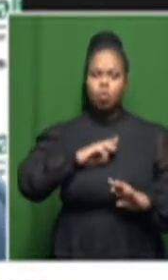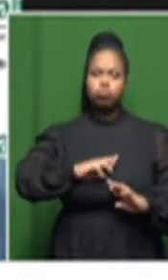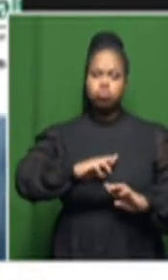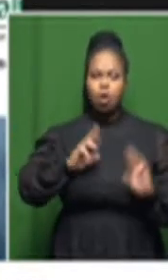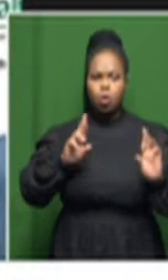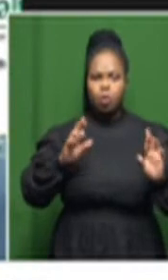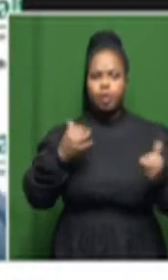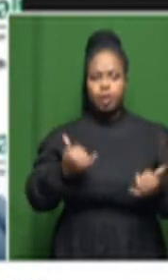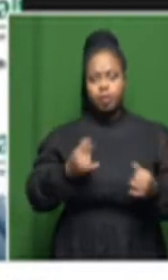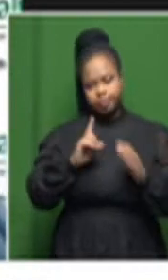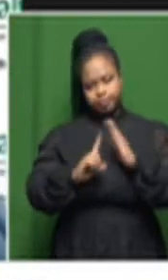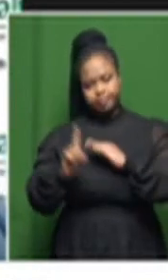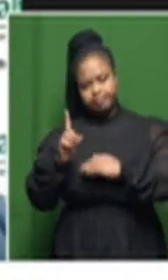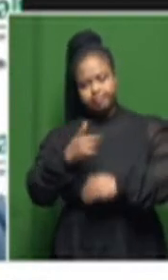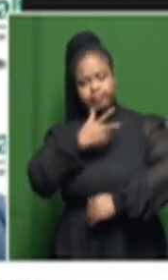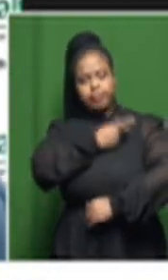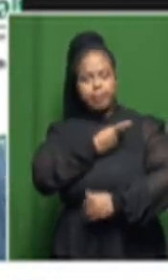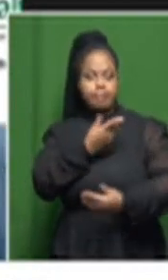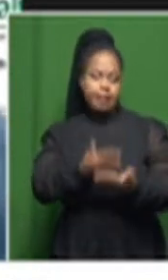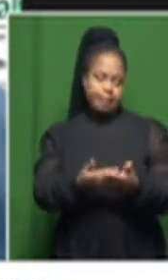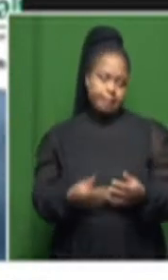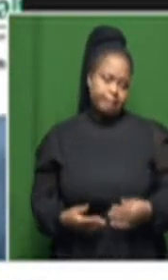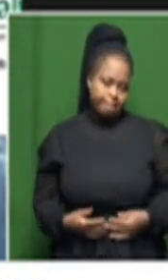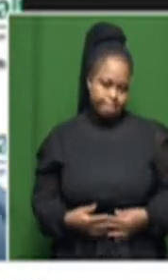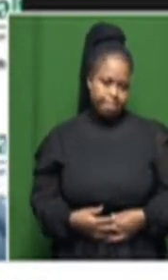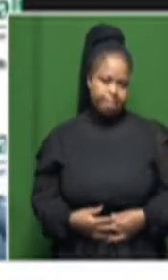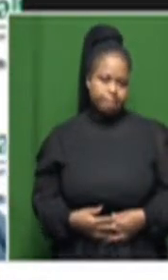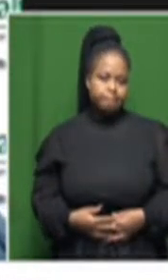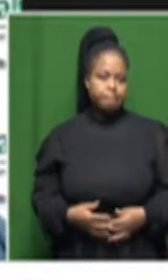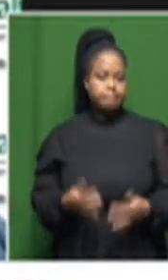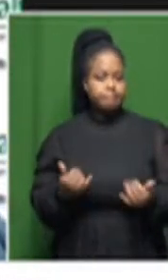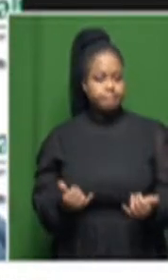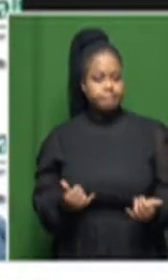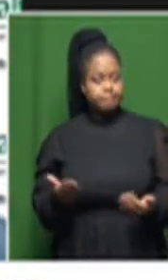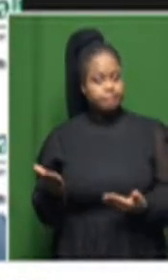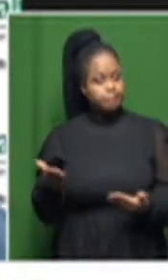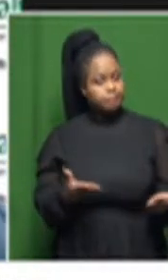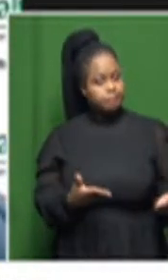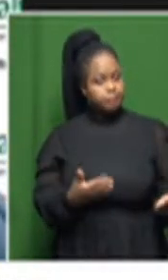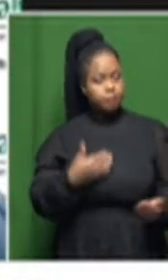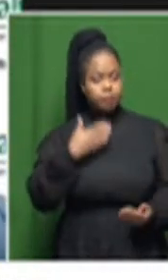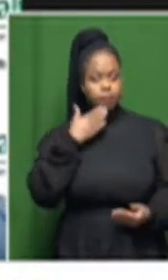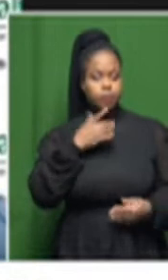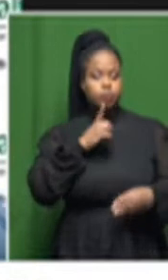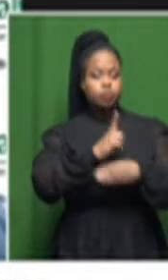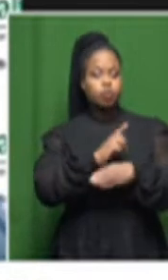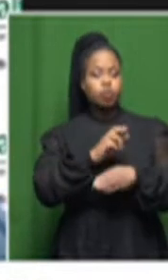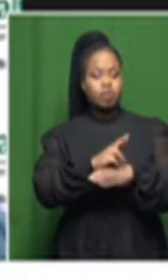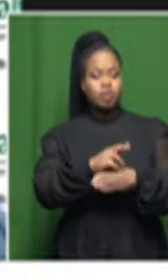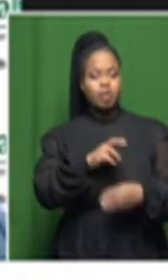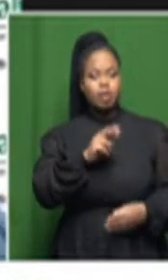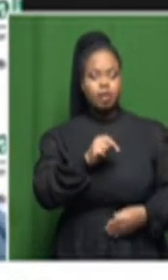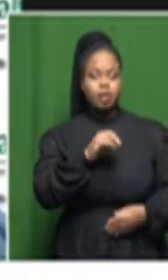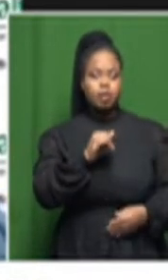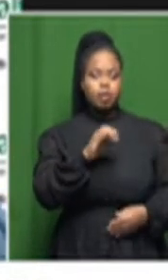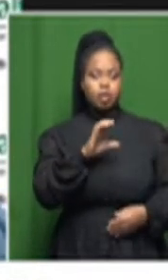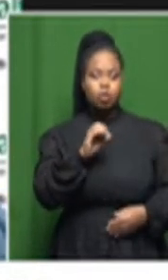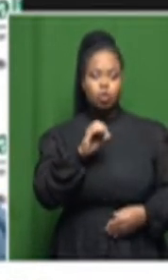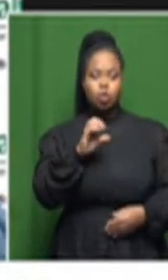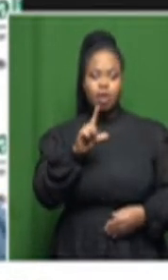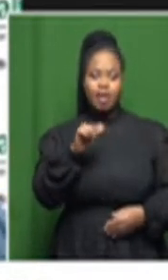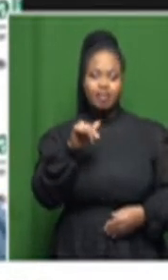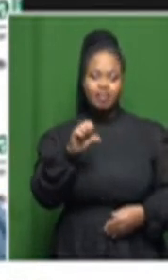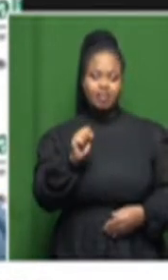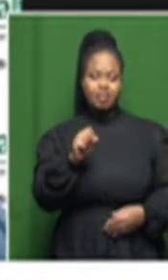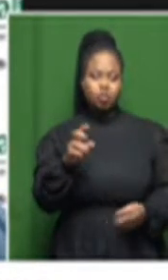life-saving treatment. Without wasting any time, I'm going to allow Dr. Nicholas Crisp to give us the national picture as